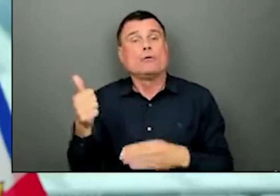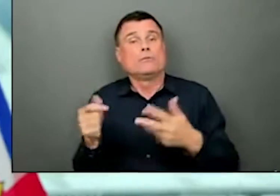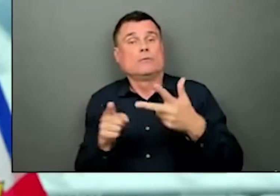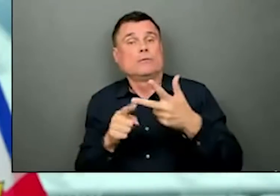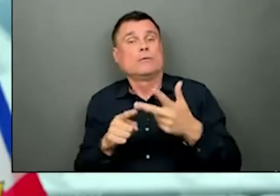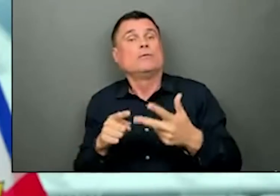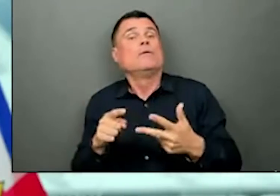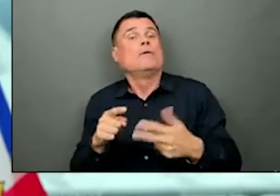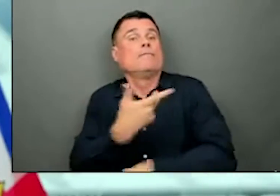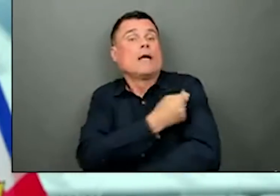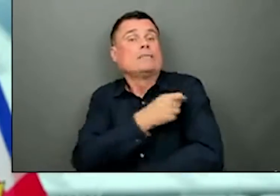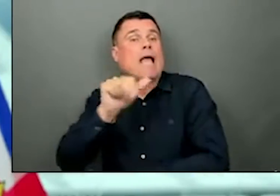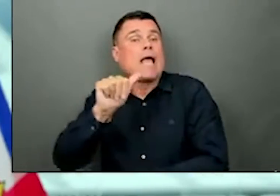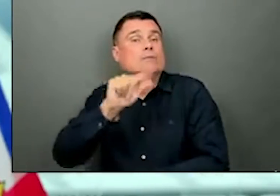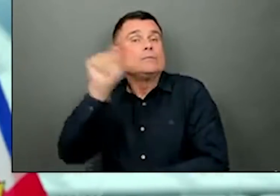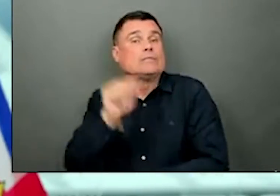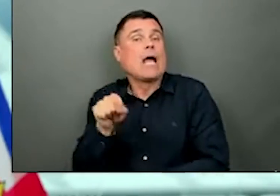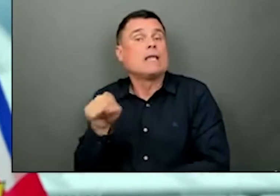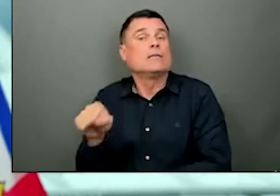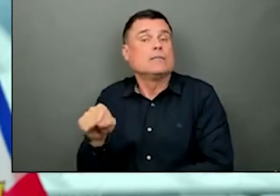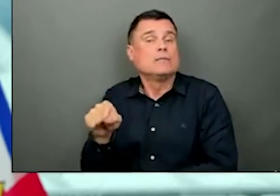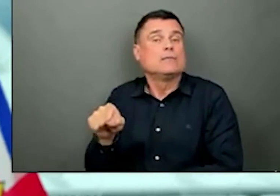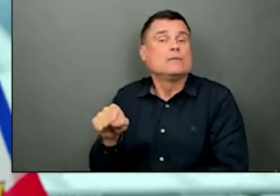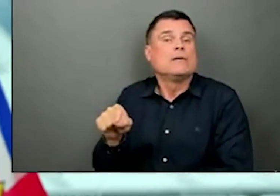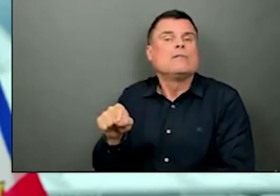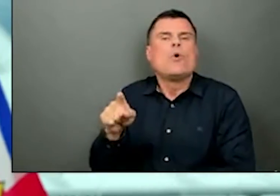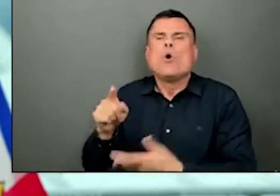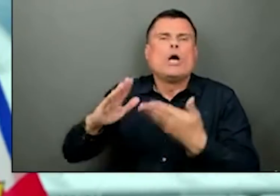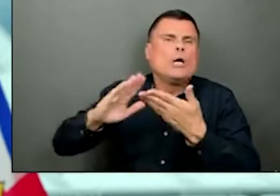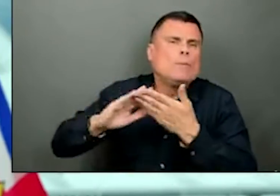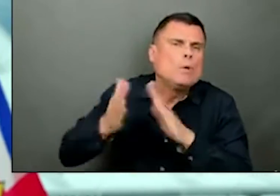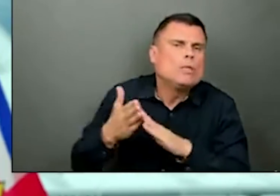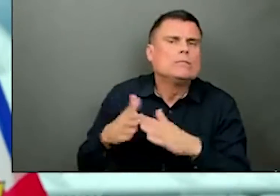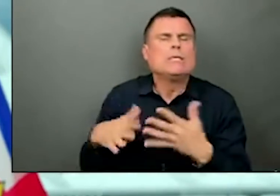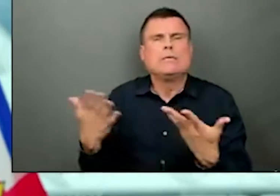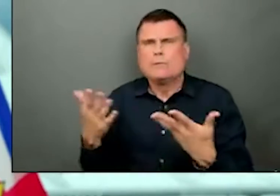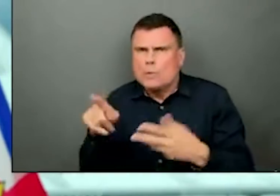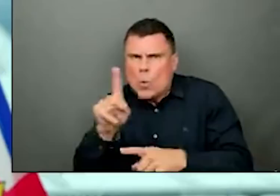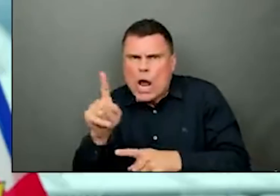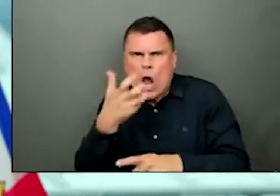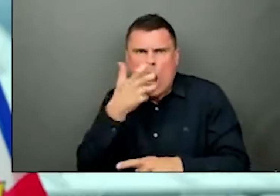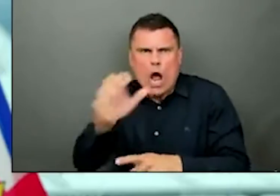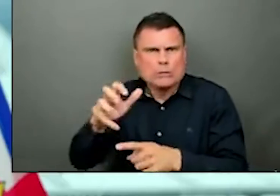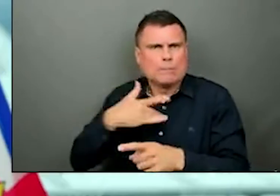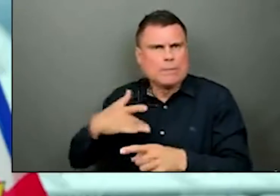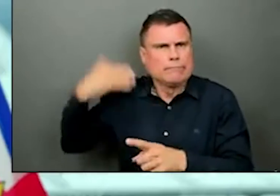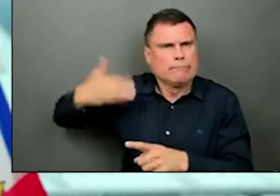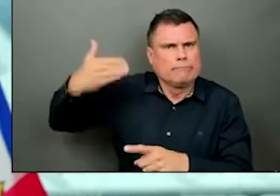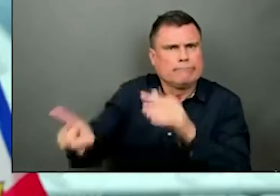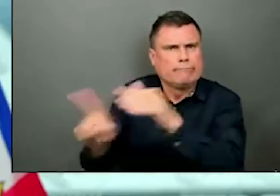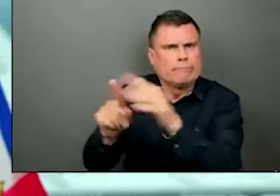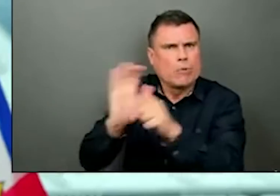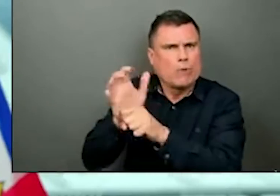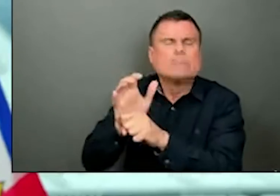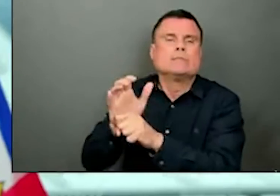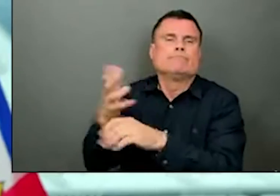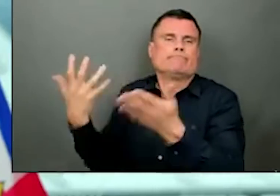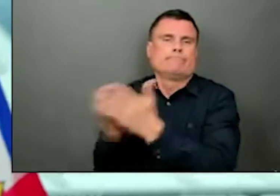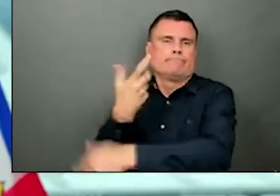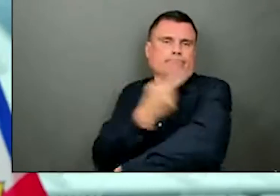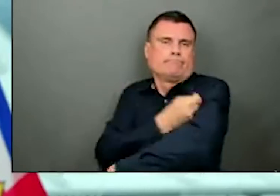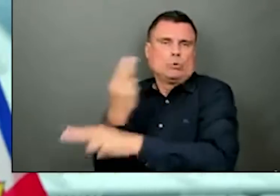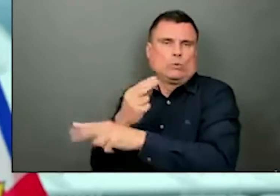will be receiving will be increasing significantly. In the month of May alone, we'll be receiving over 1 million doses